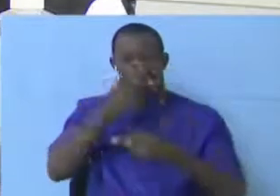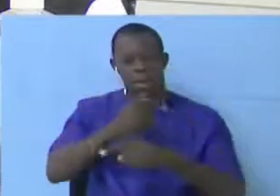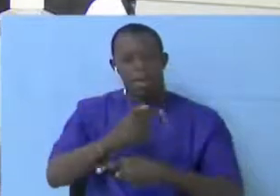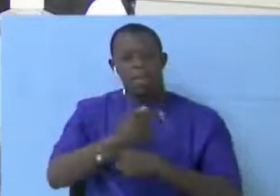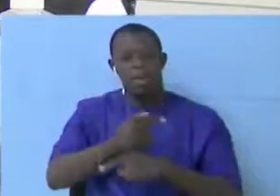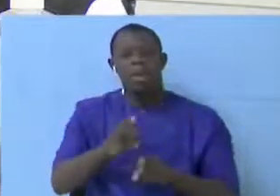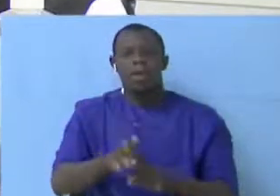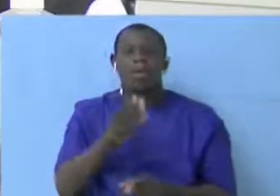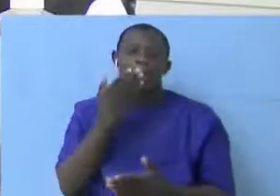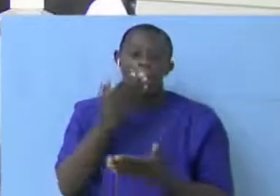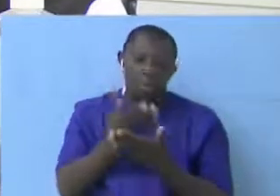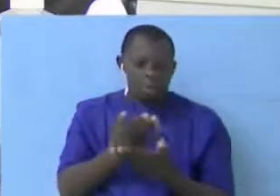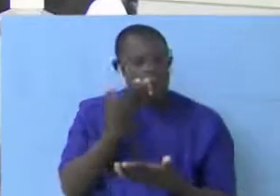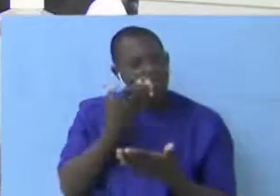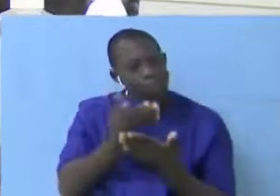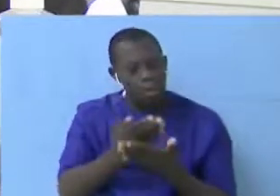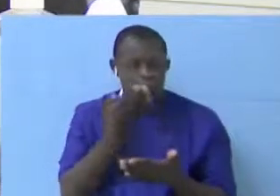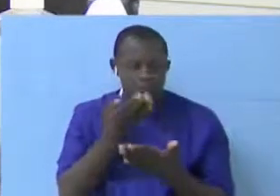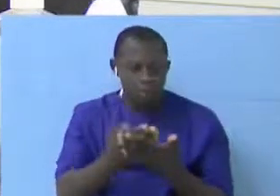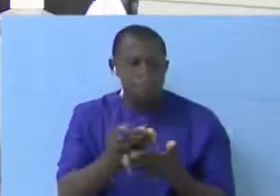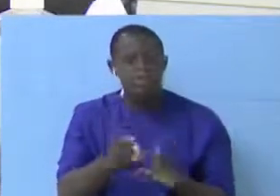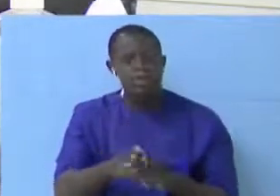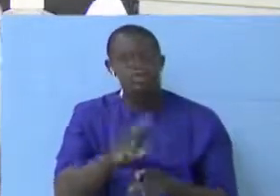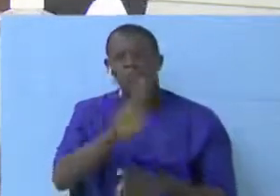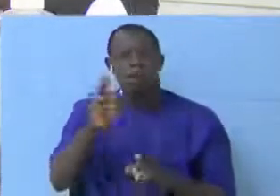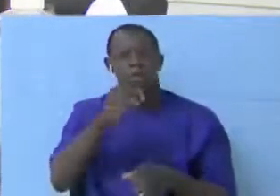Begging for his university career not to be closed.